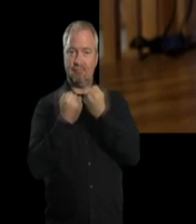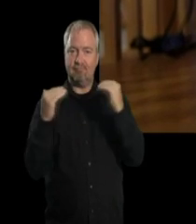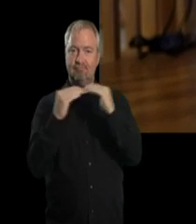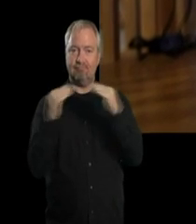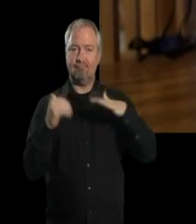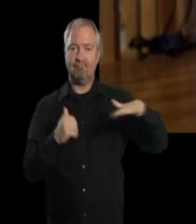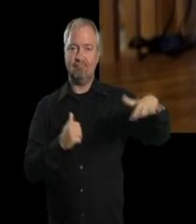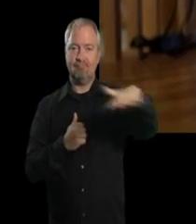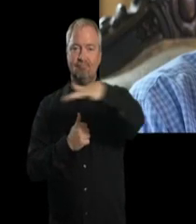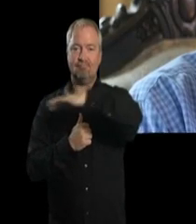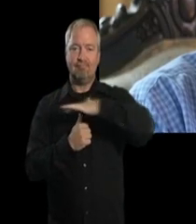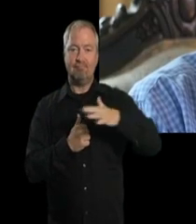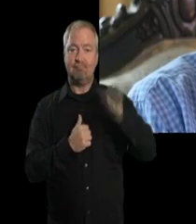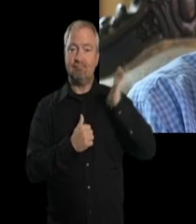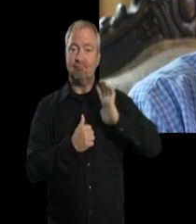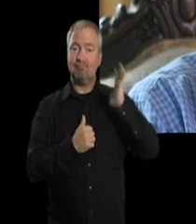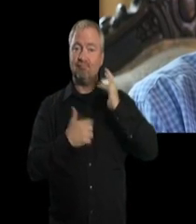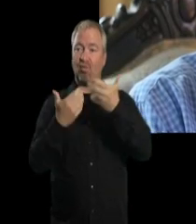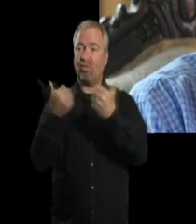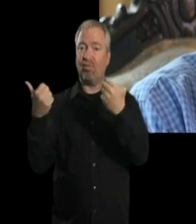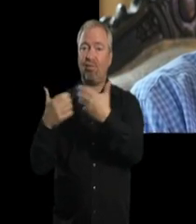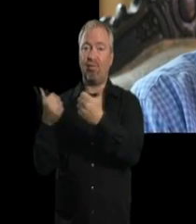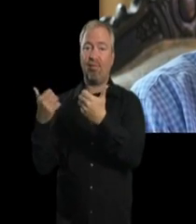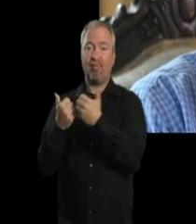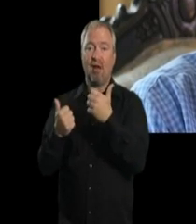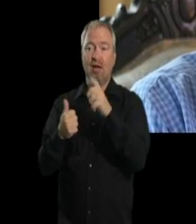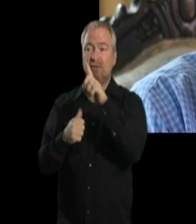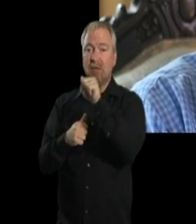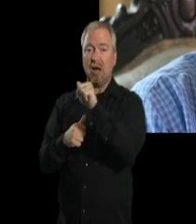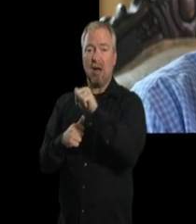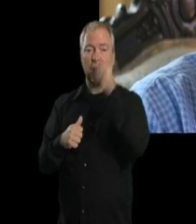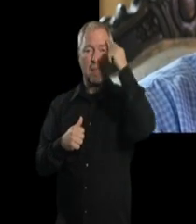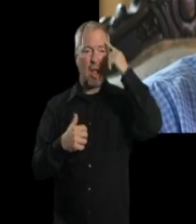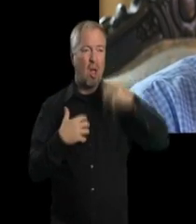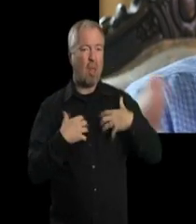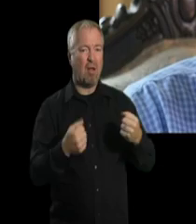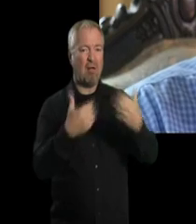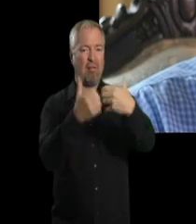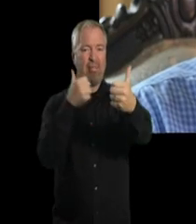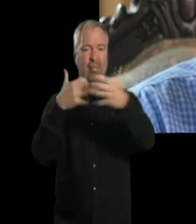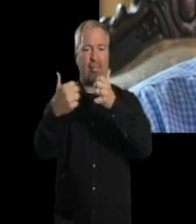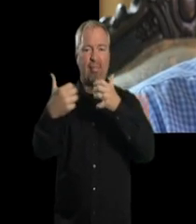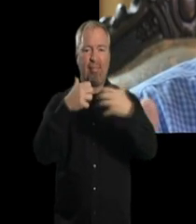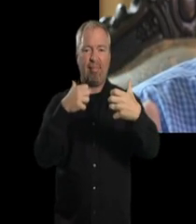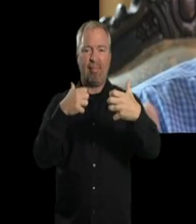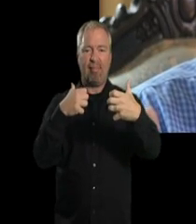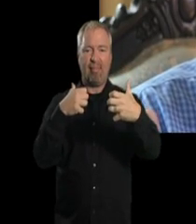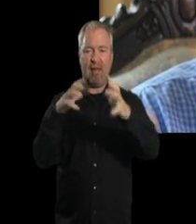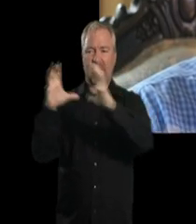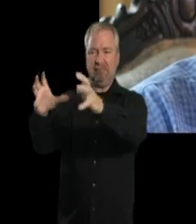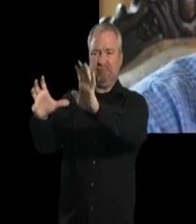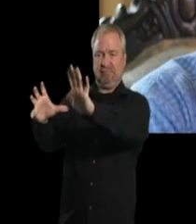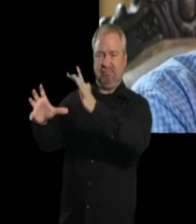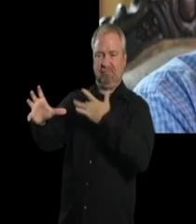of the Great Society, and it was quite obvious that just segregating people with disabilities, the mentally ill